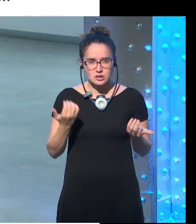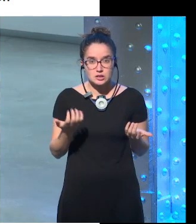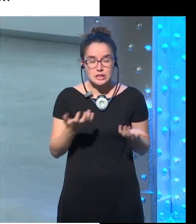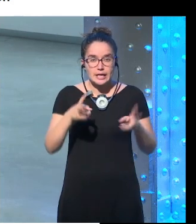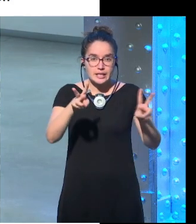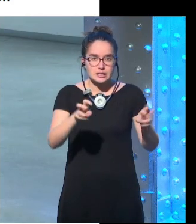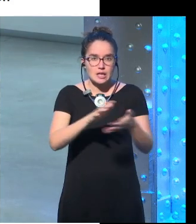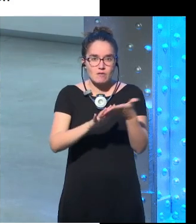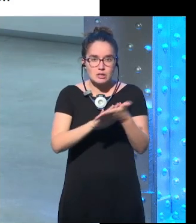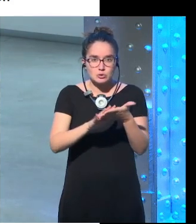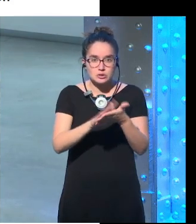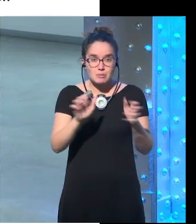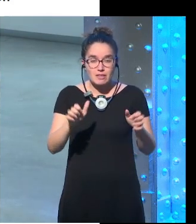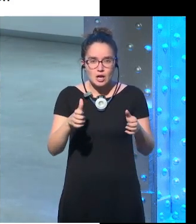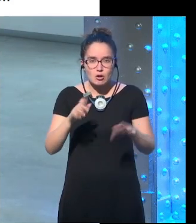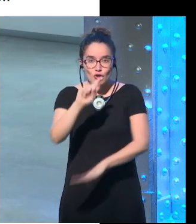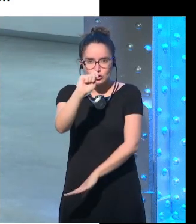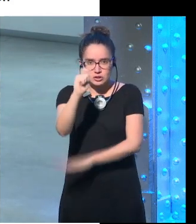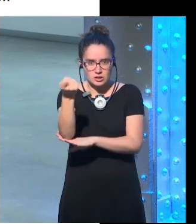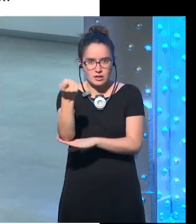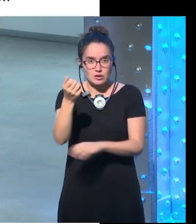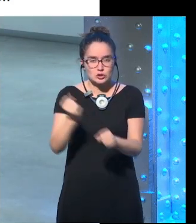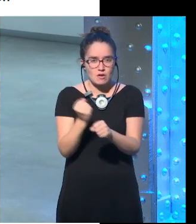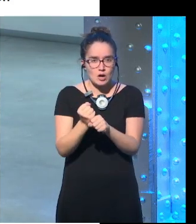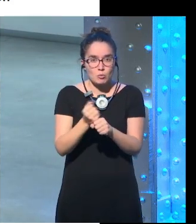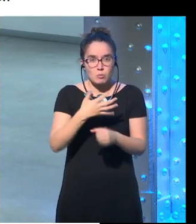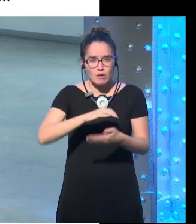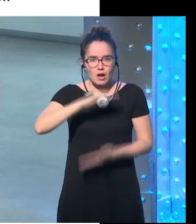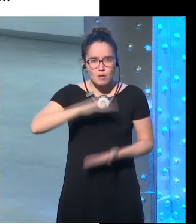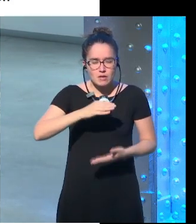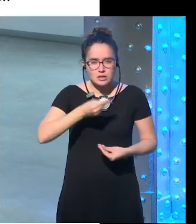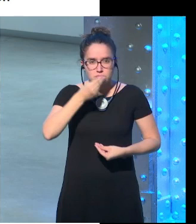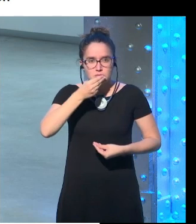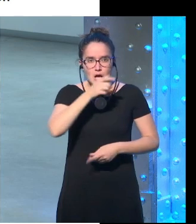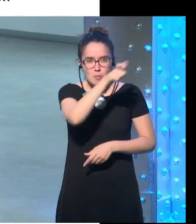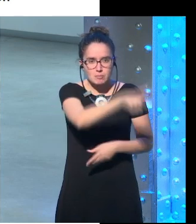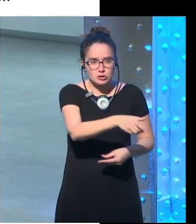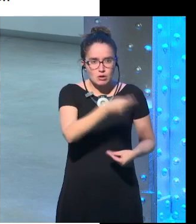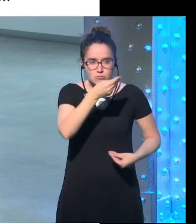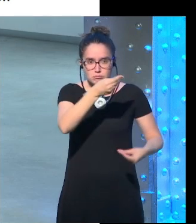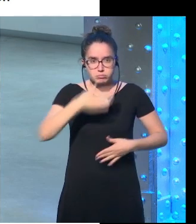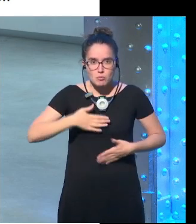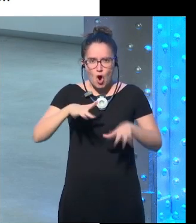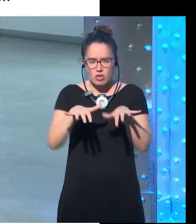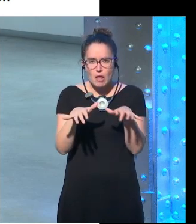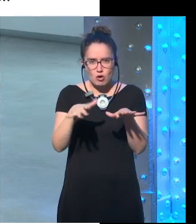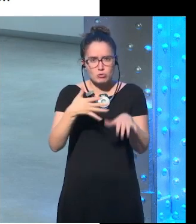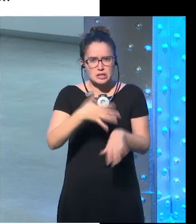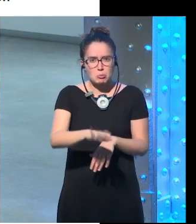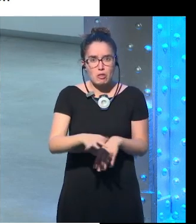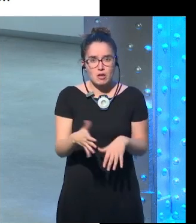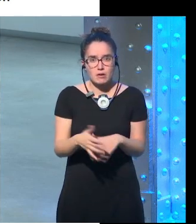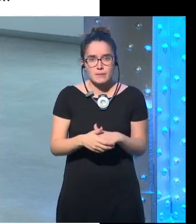tasks they can potentially substitute for us in. If we go back a century,